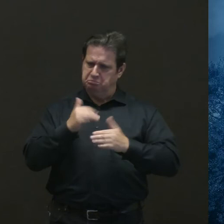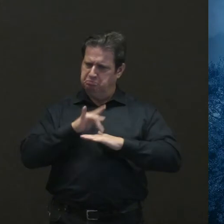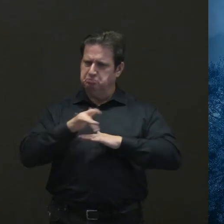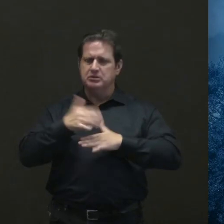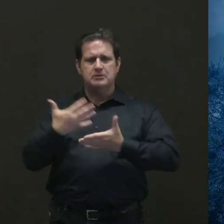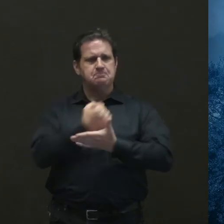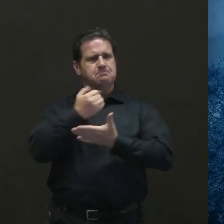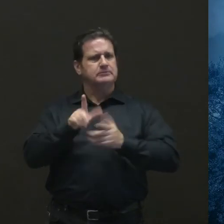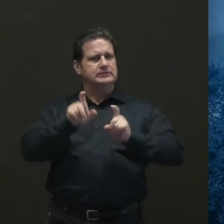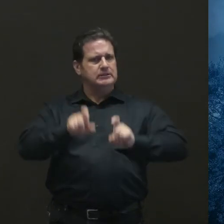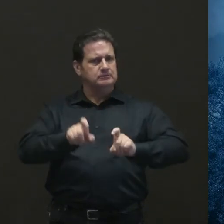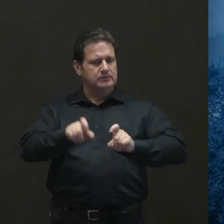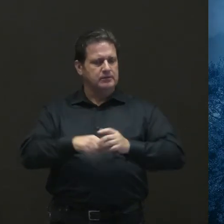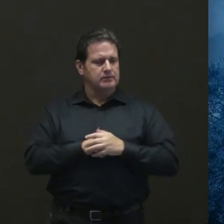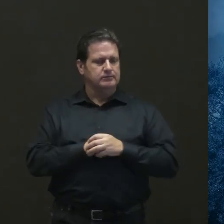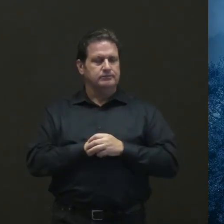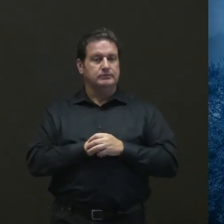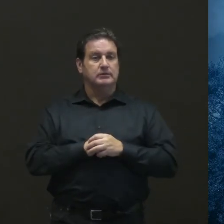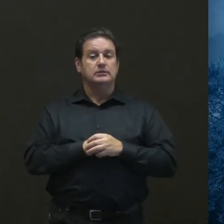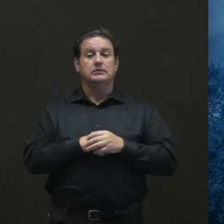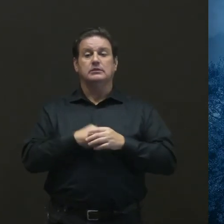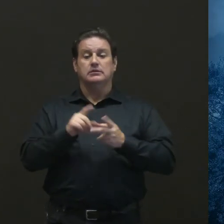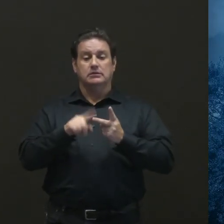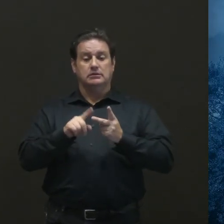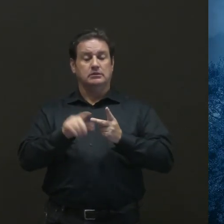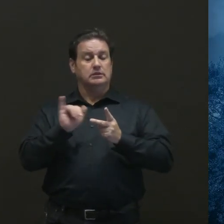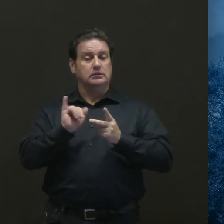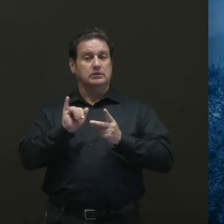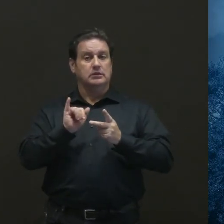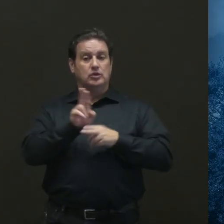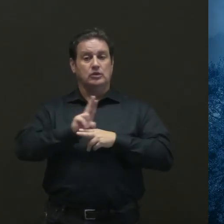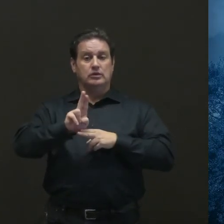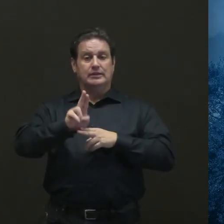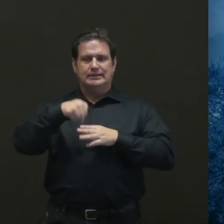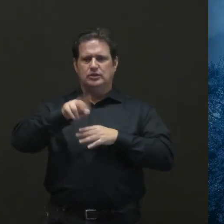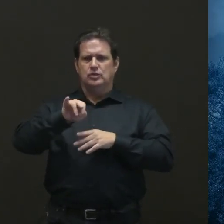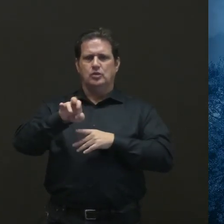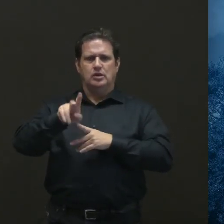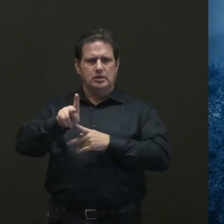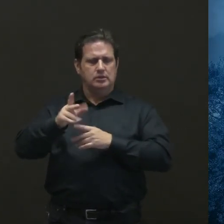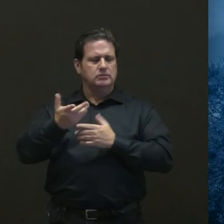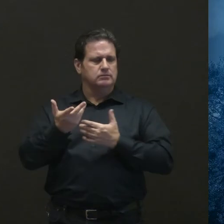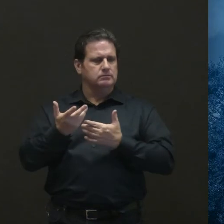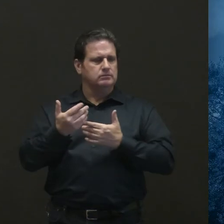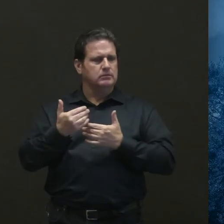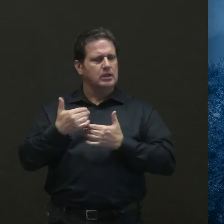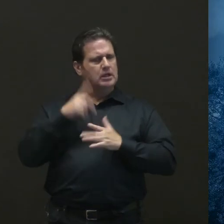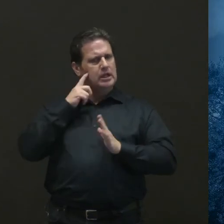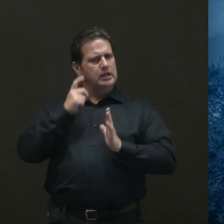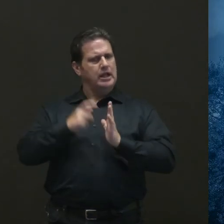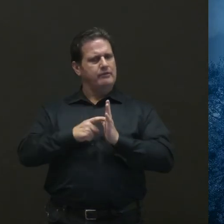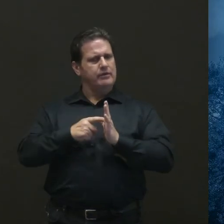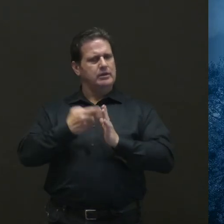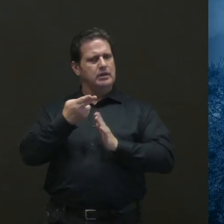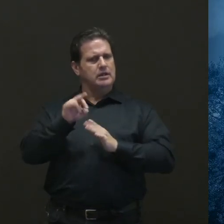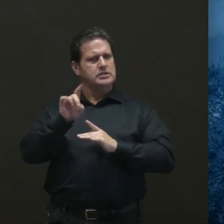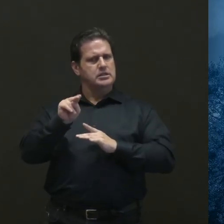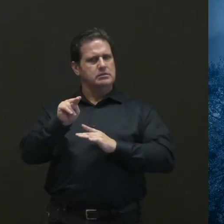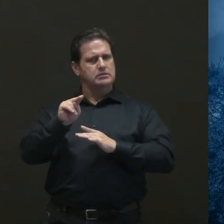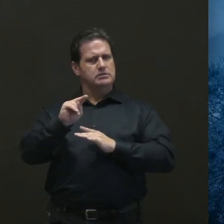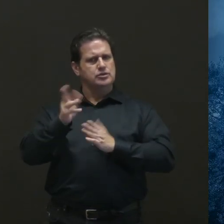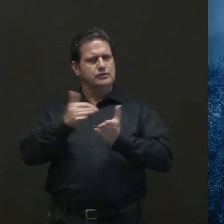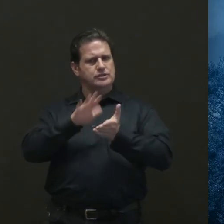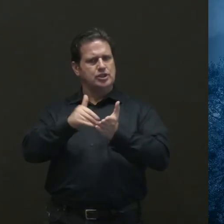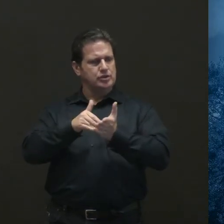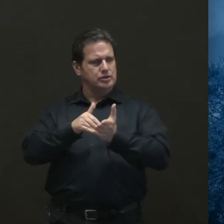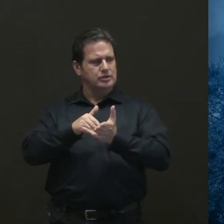to get their testing. And additional at the university is doing in Newark, We've identified the Hudson State Service Center, which is right